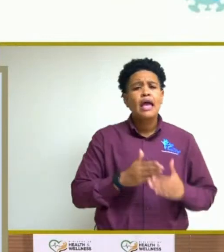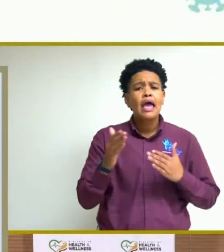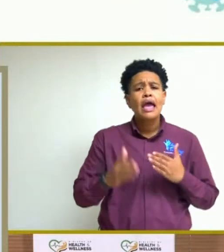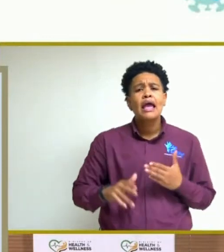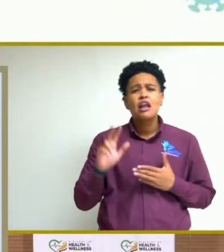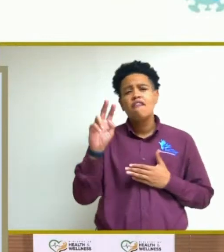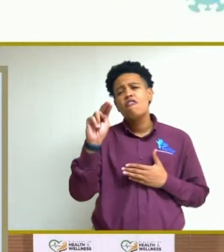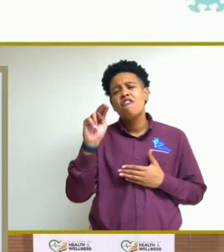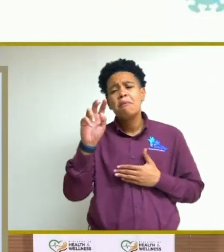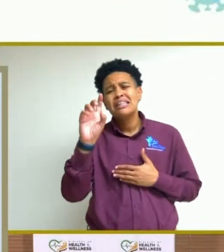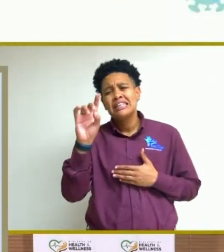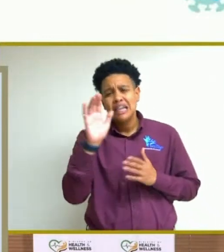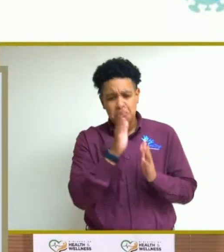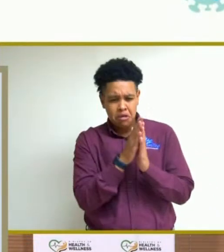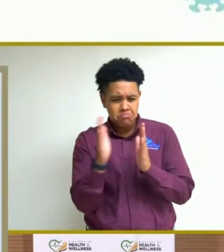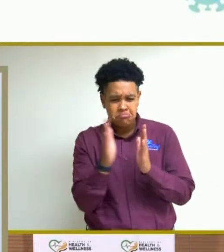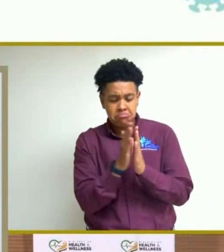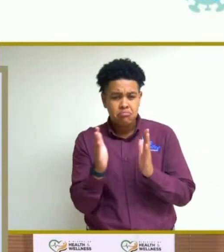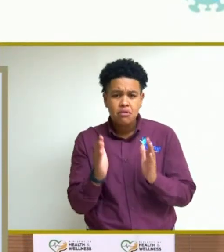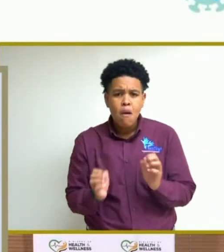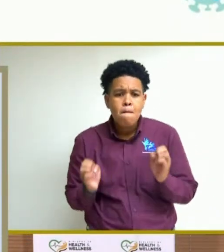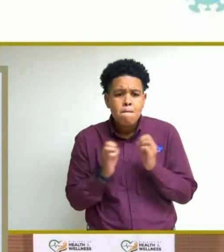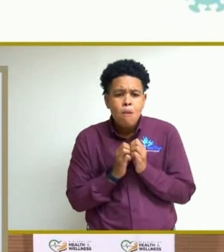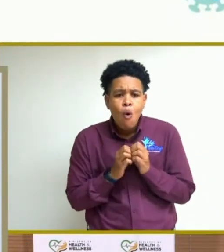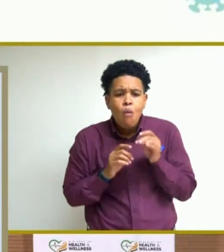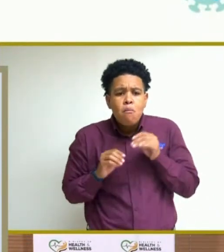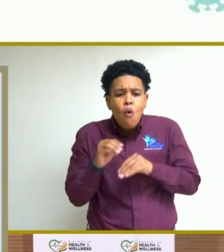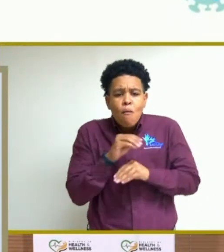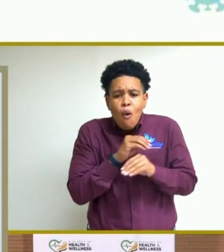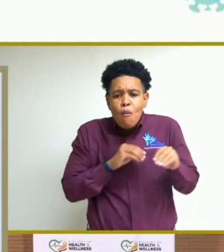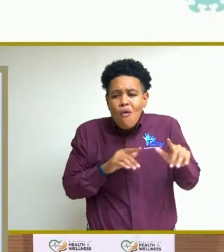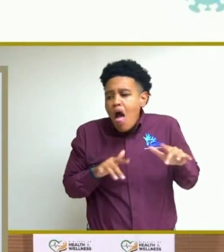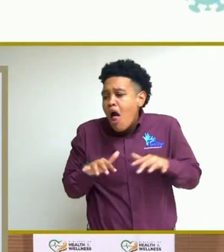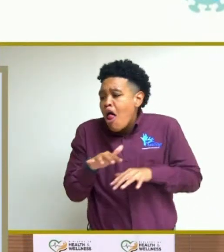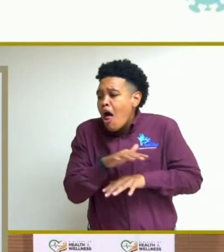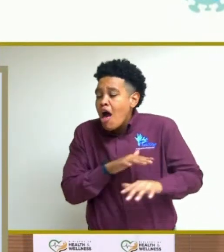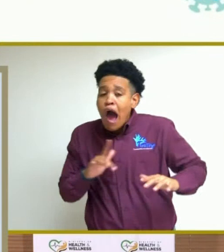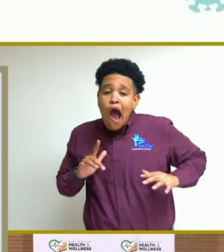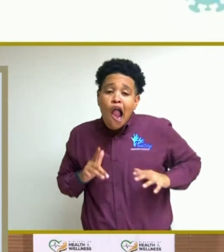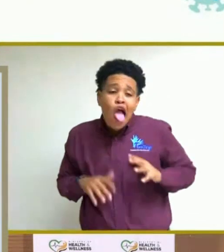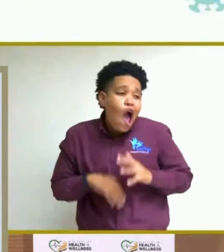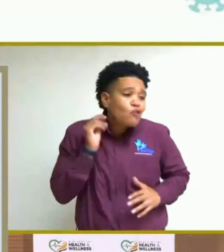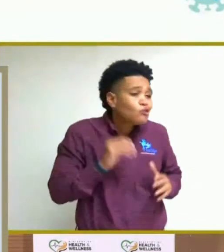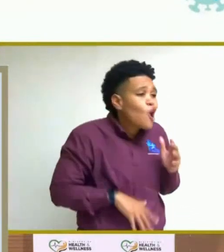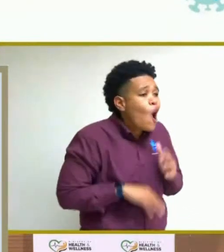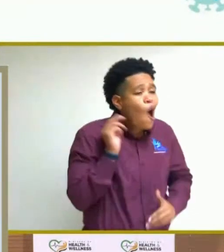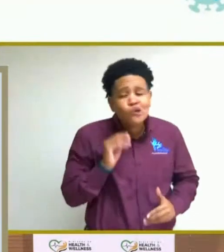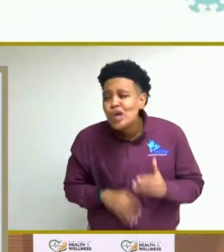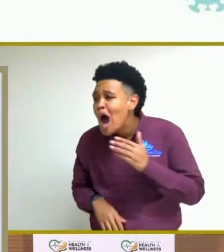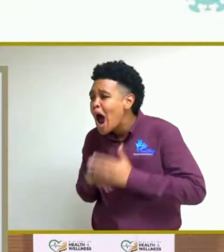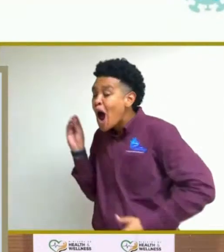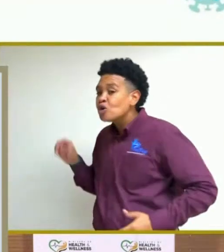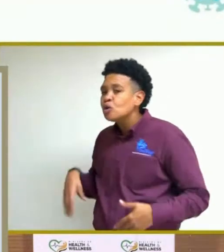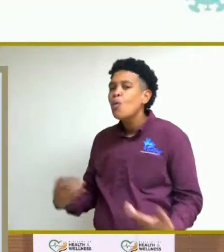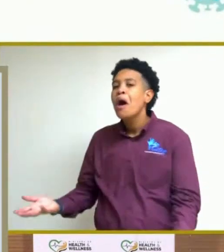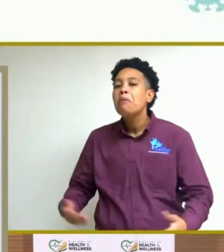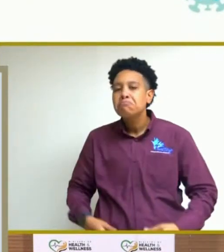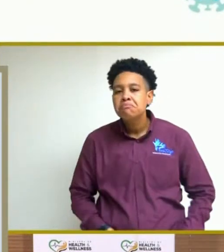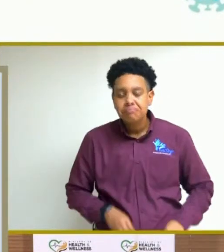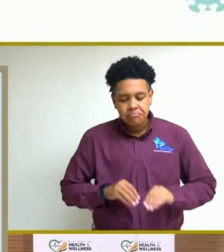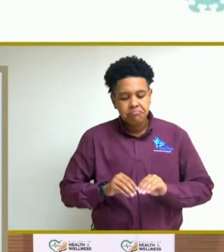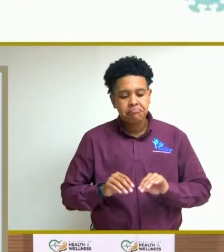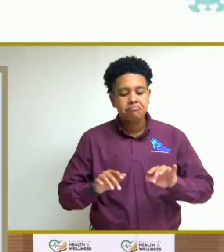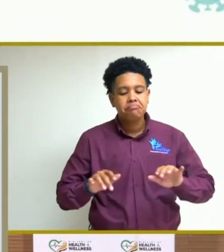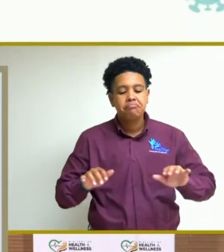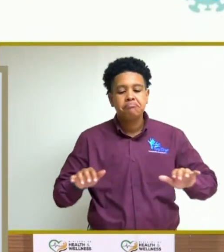November, December, when there was more movement associated with the holidays, the reproductive rate would have started to